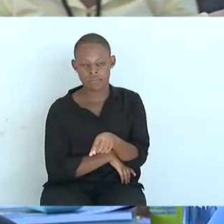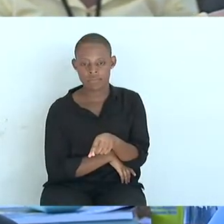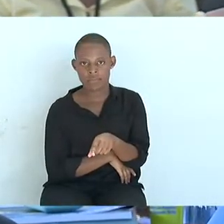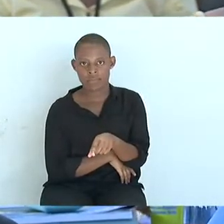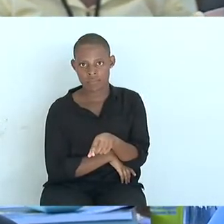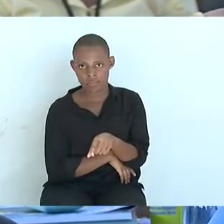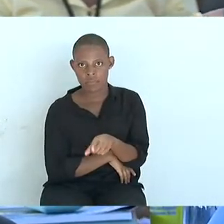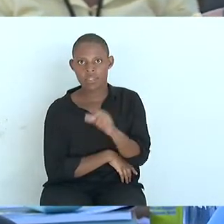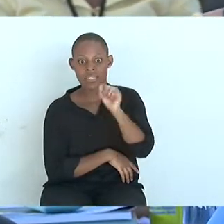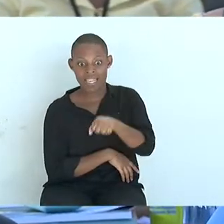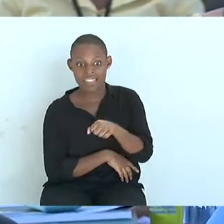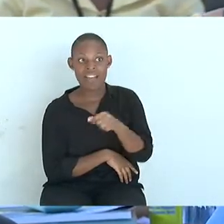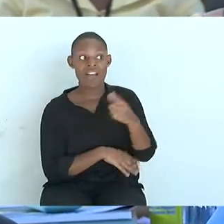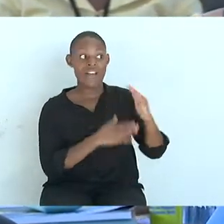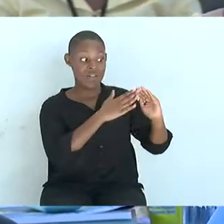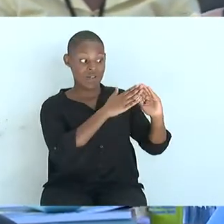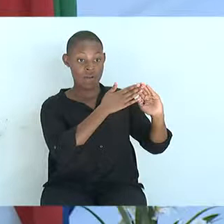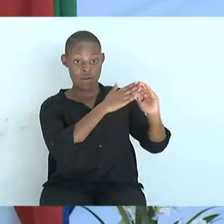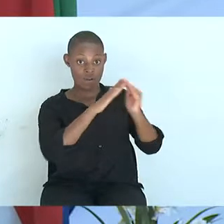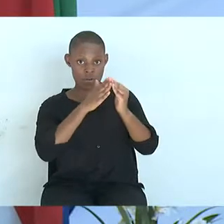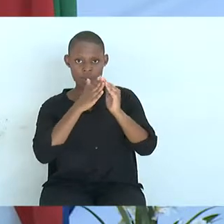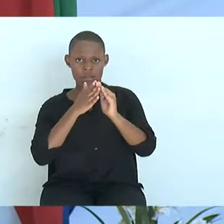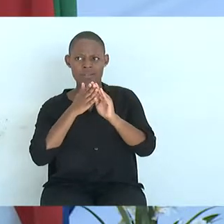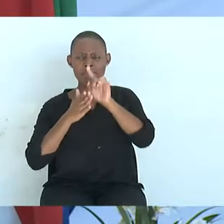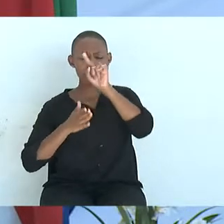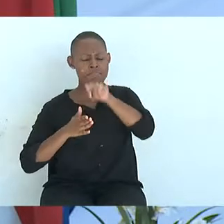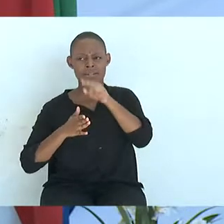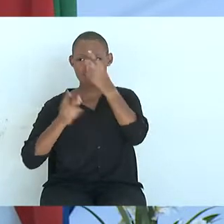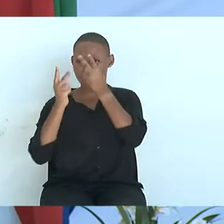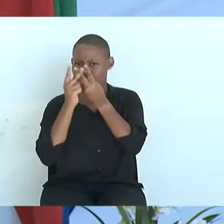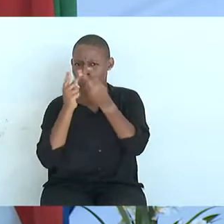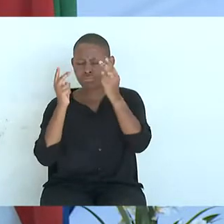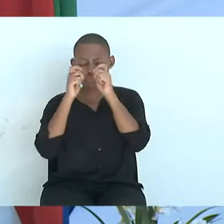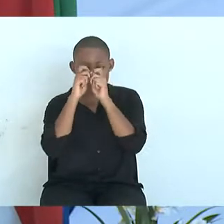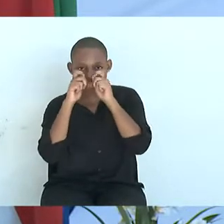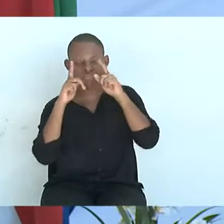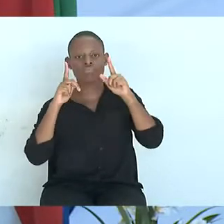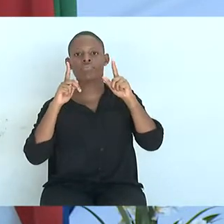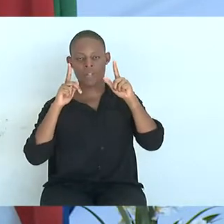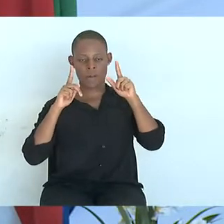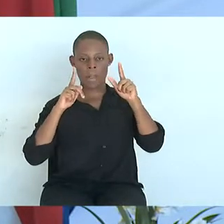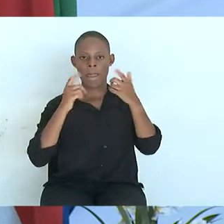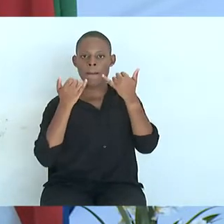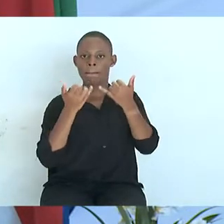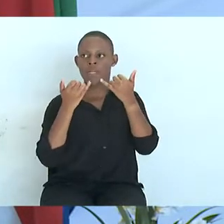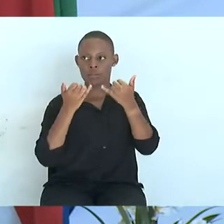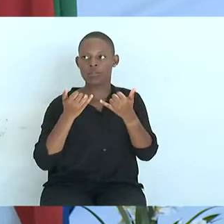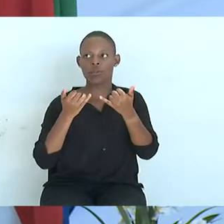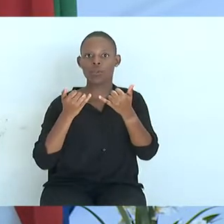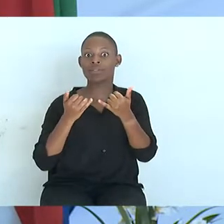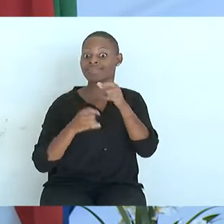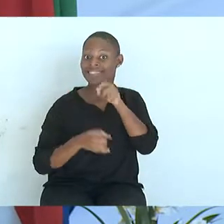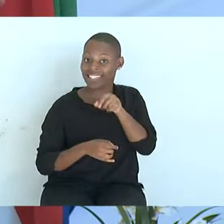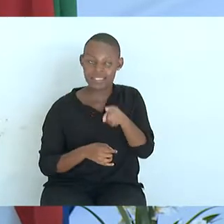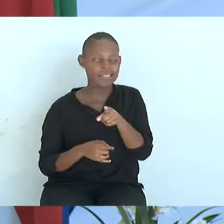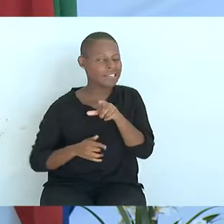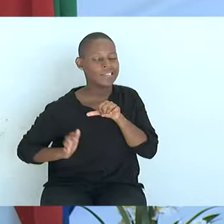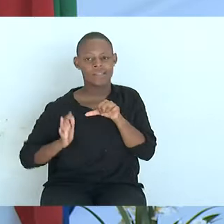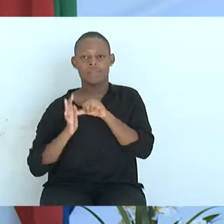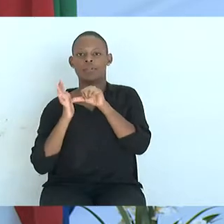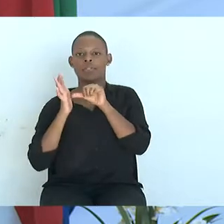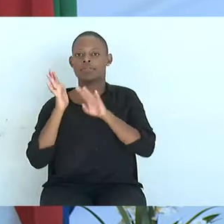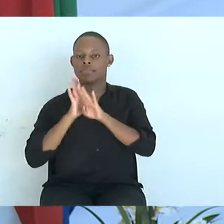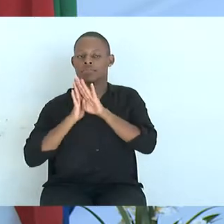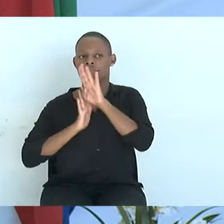perfect opportunity to realize the implementation of the Invest Rural Master Plan. And it's a perfect opportunity